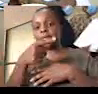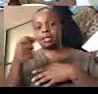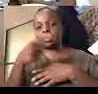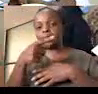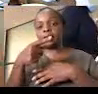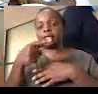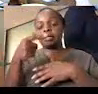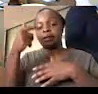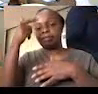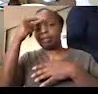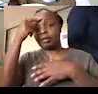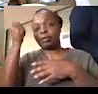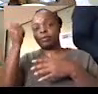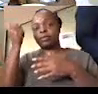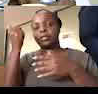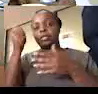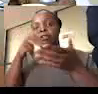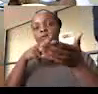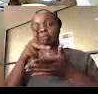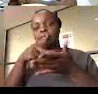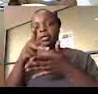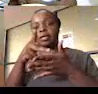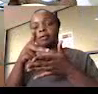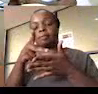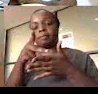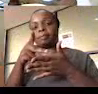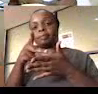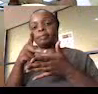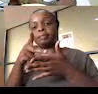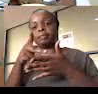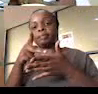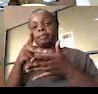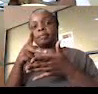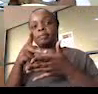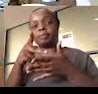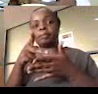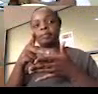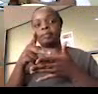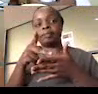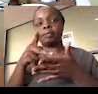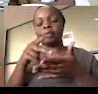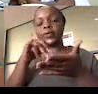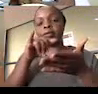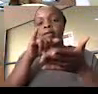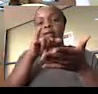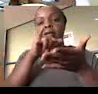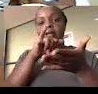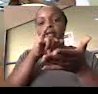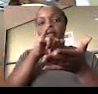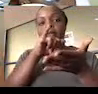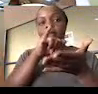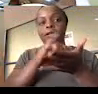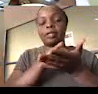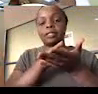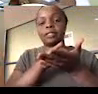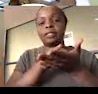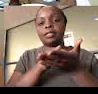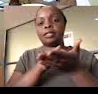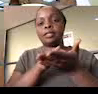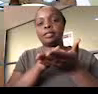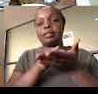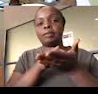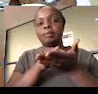join Kupa, registration 200, monthly contribution is 100 per month. Wow. So at the end of the